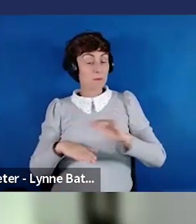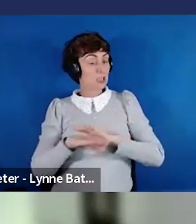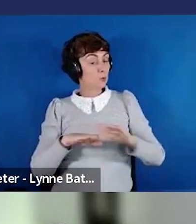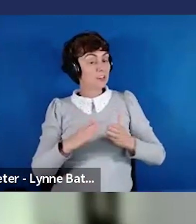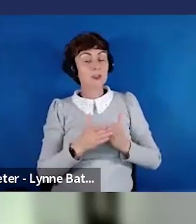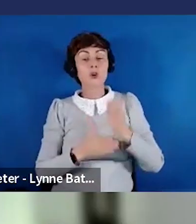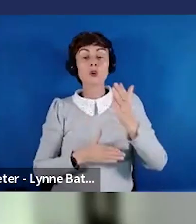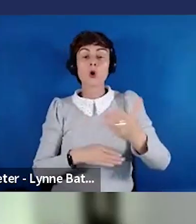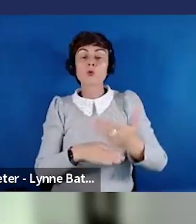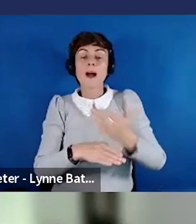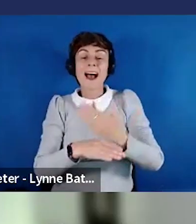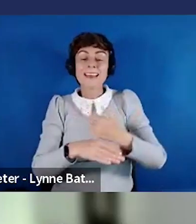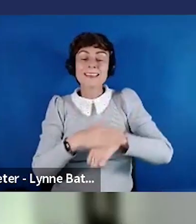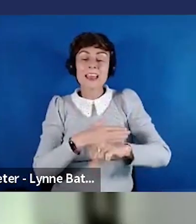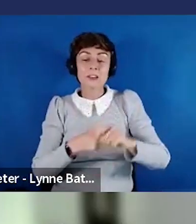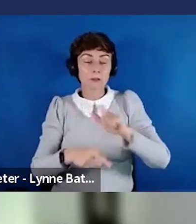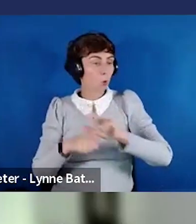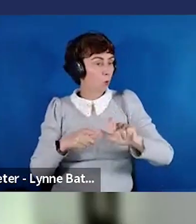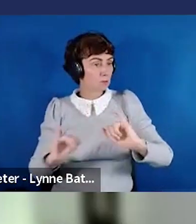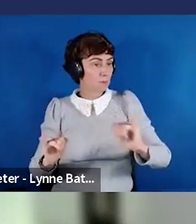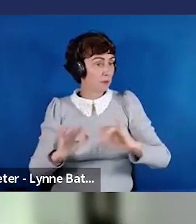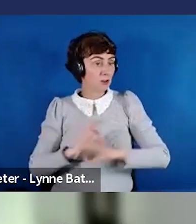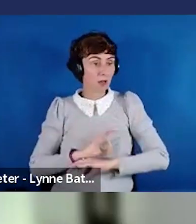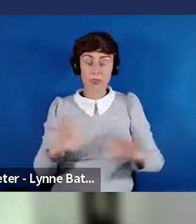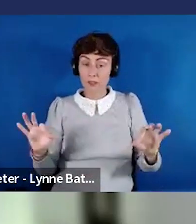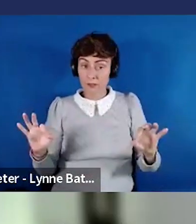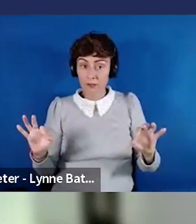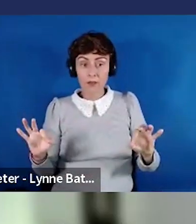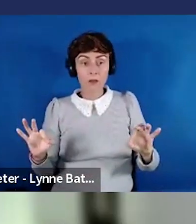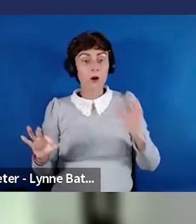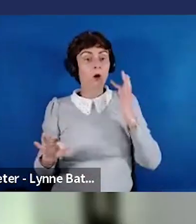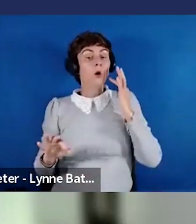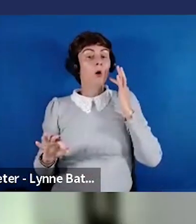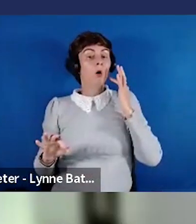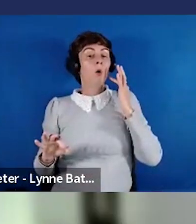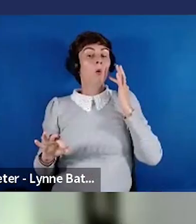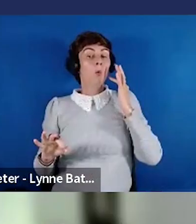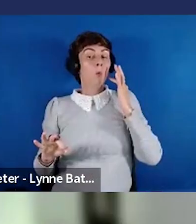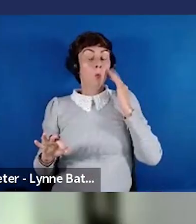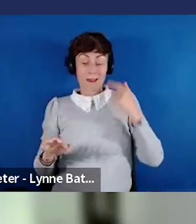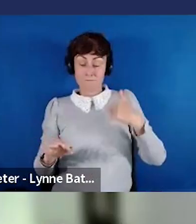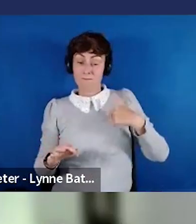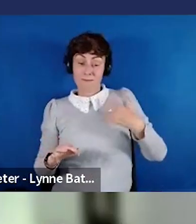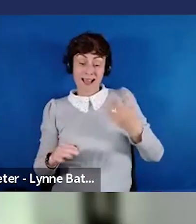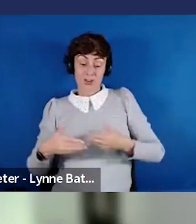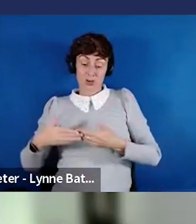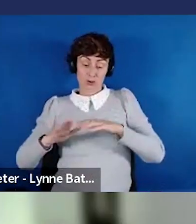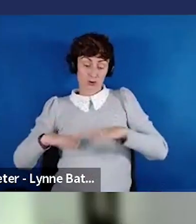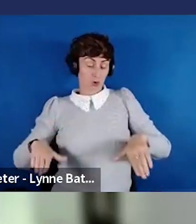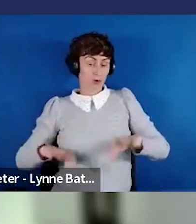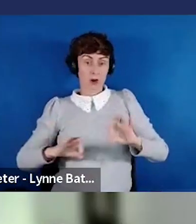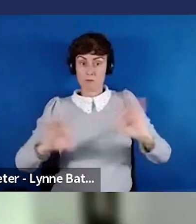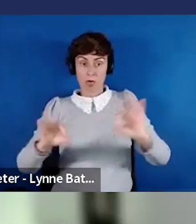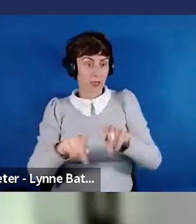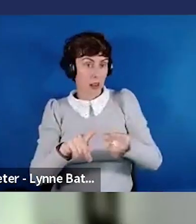gives that opportunity. I remember when I would drop off my children at nursery, there was nothing like that, and I always wished there was.